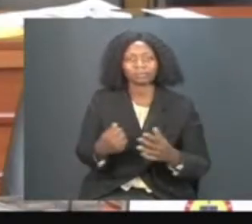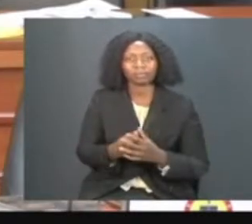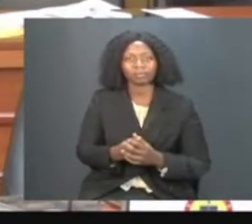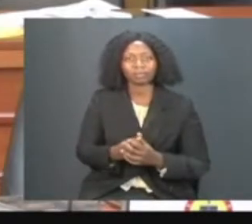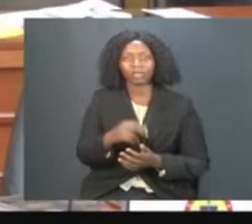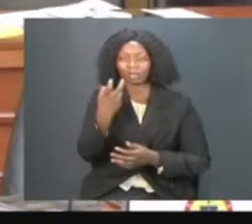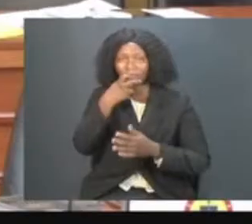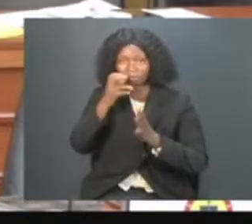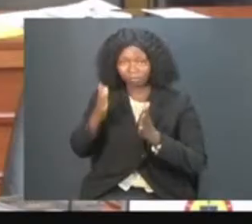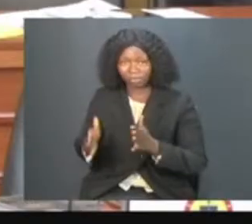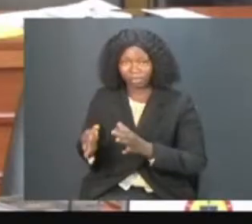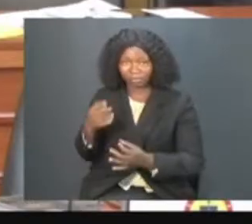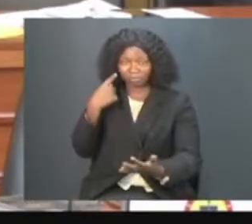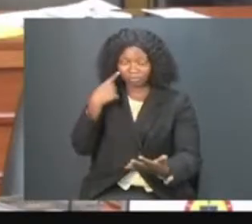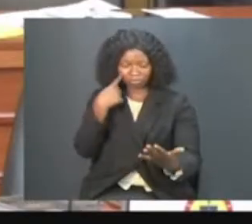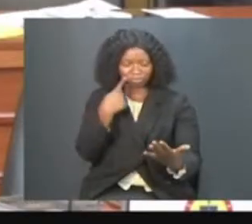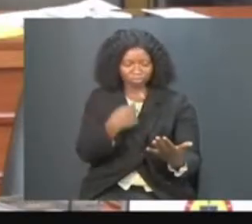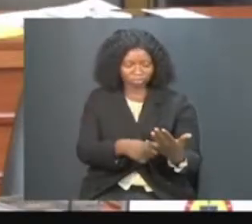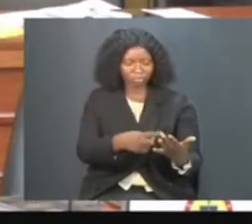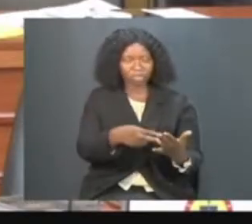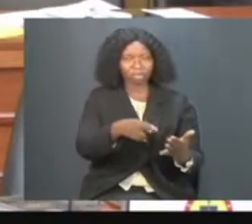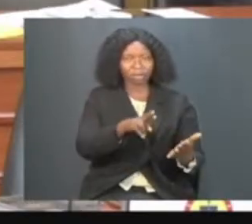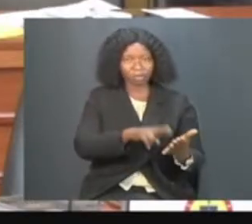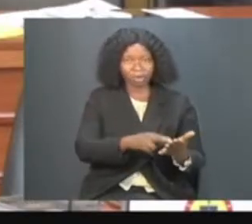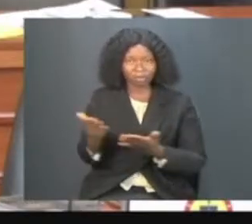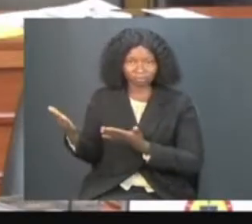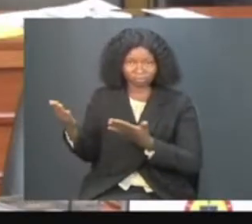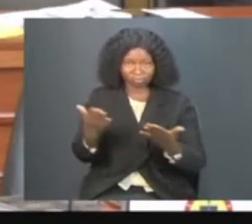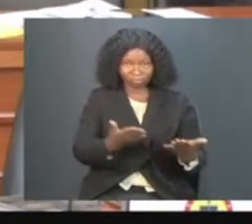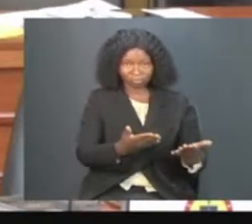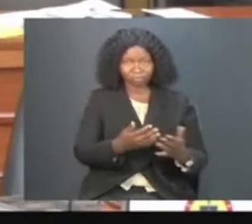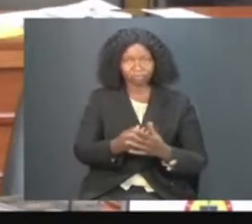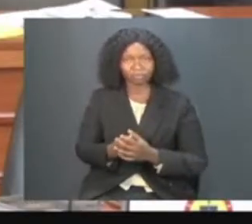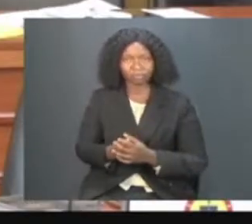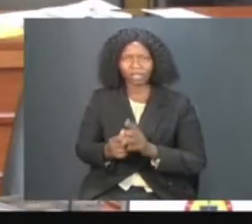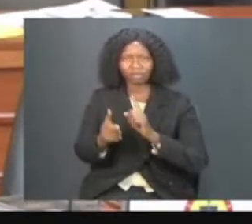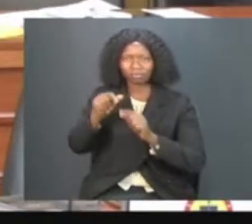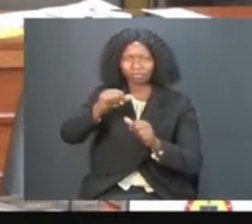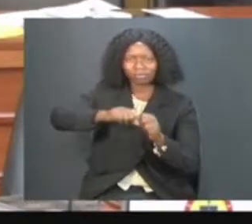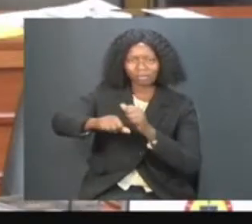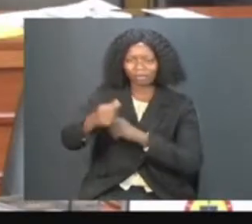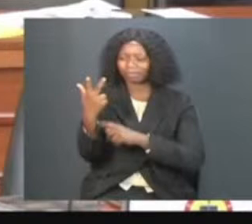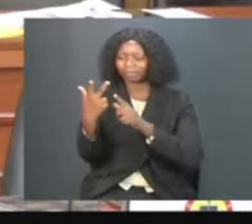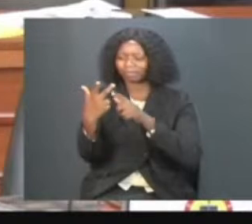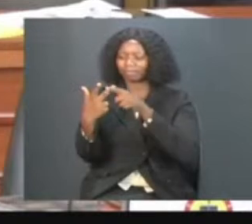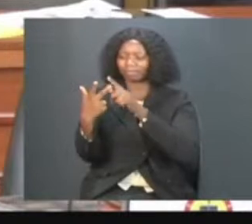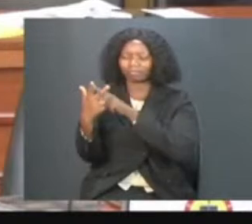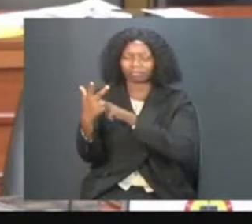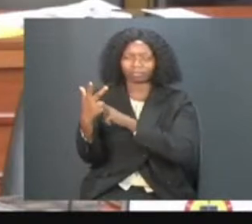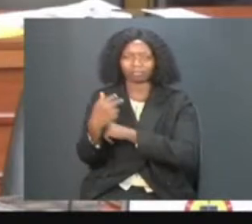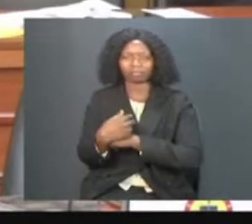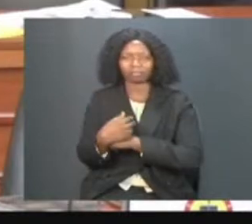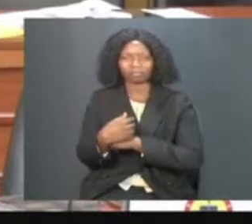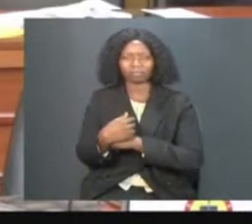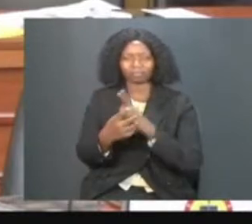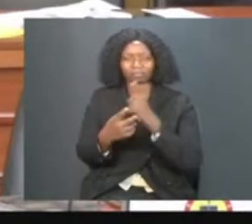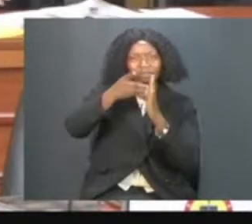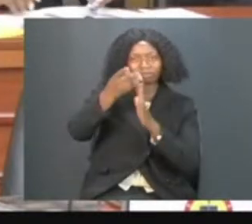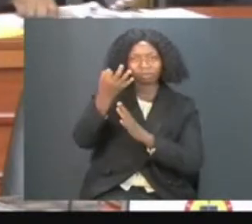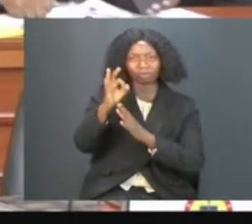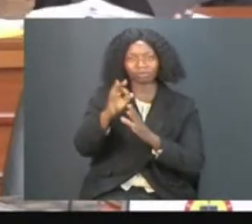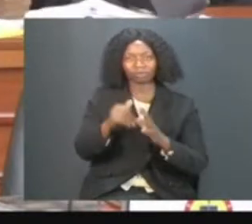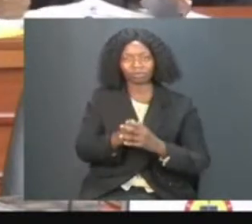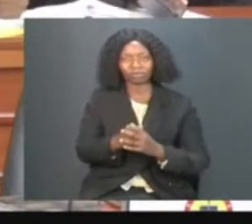Mr. Speaker, if you look at the report that was submitted, it talks about 3 pillars. Pillar 1, according